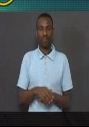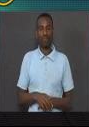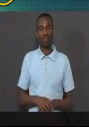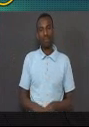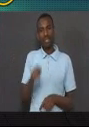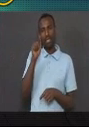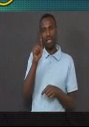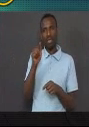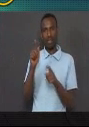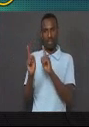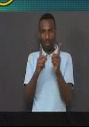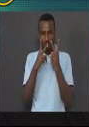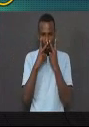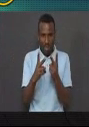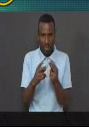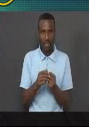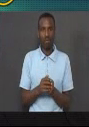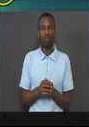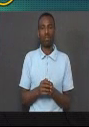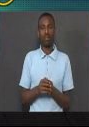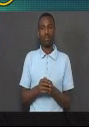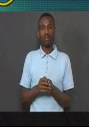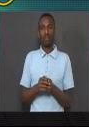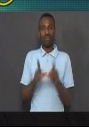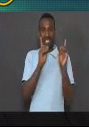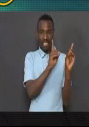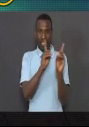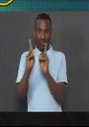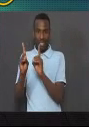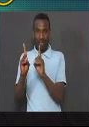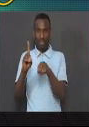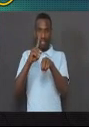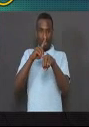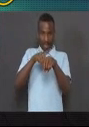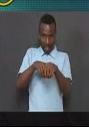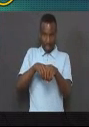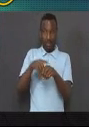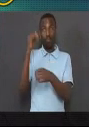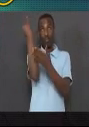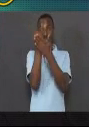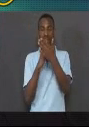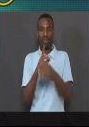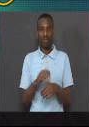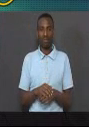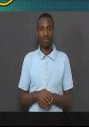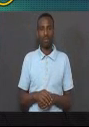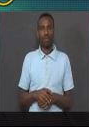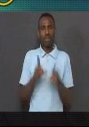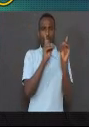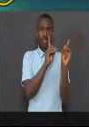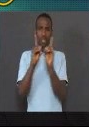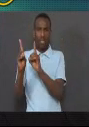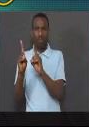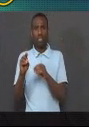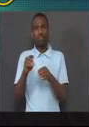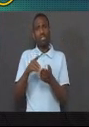This can be seen on the displacement time graph. When displacement is